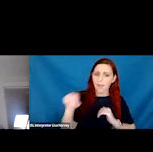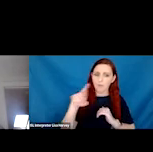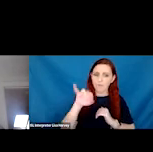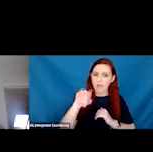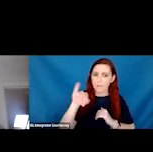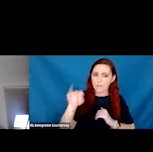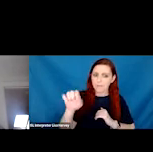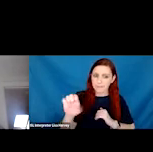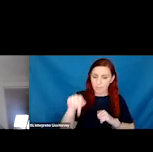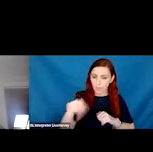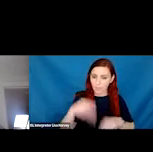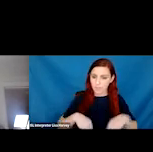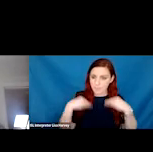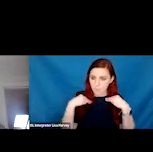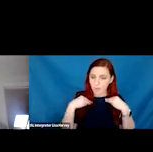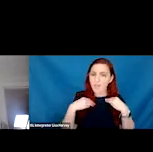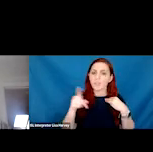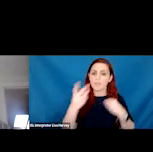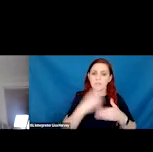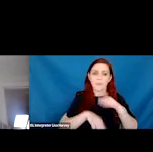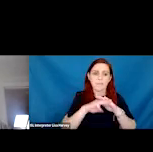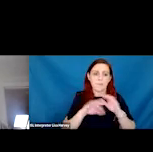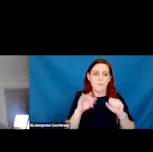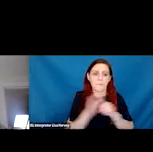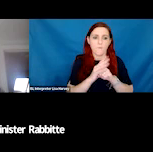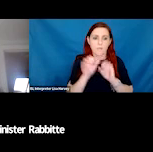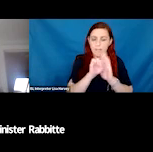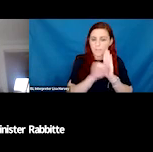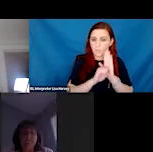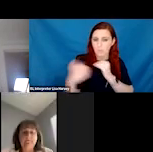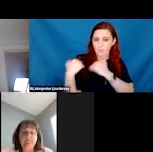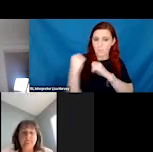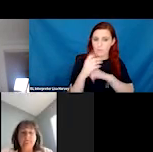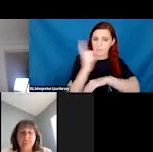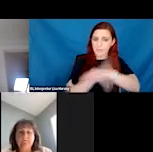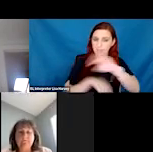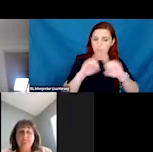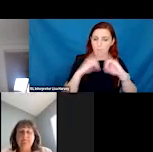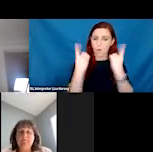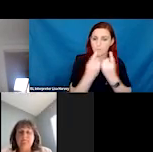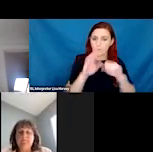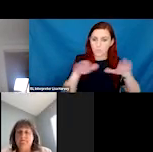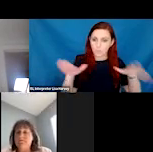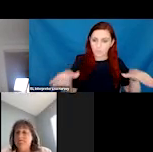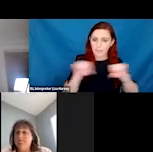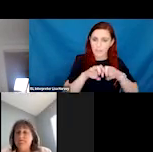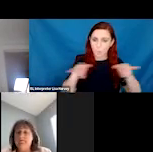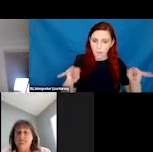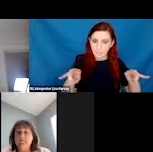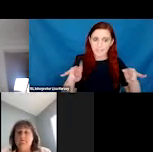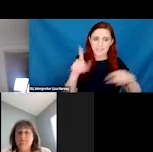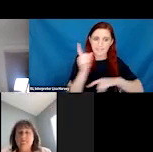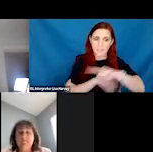morning, Minister for State Responsibility for Disability, Department of Children, Equality,